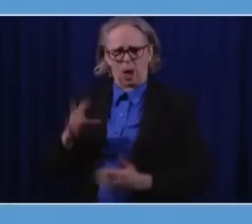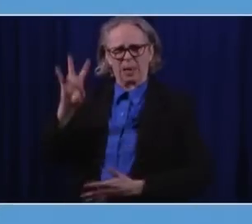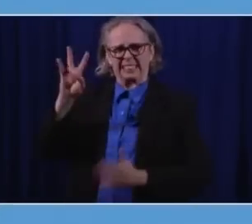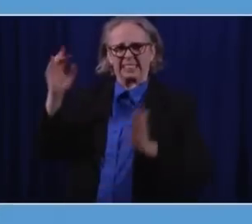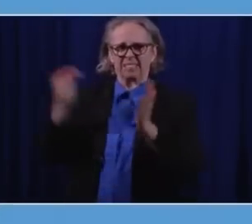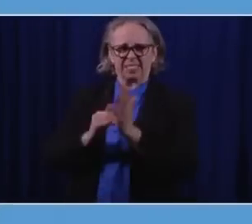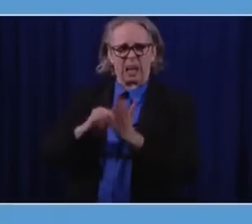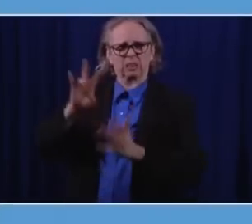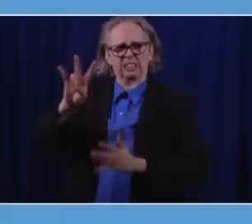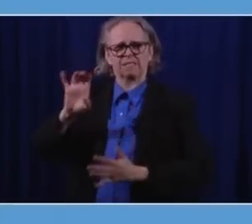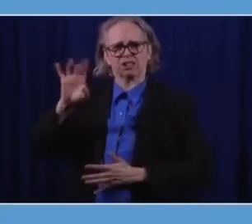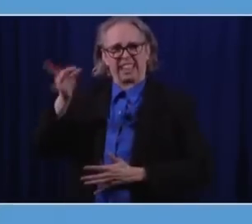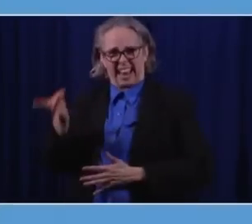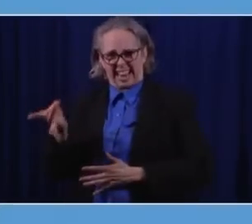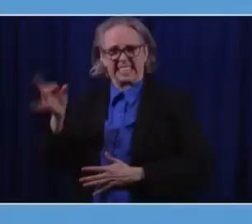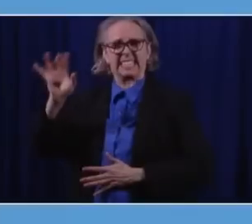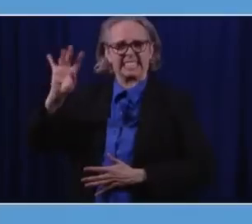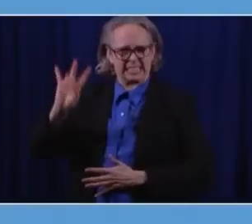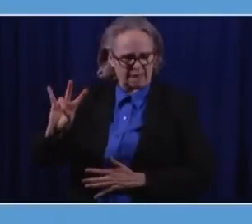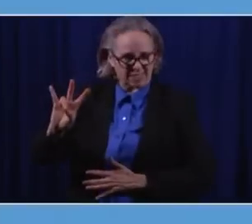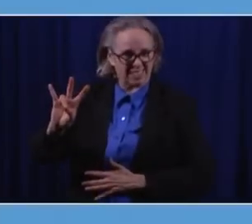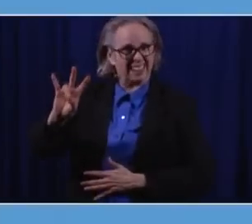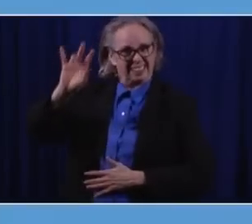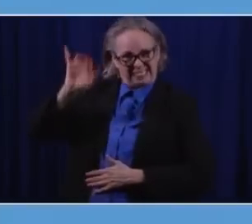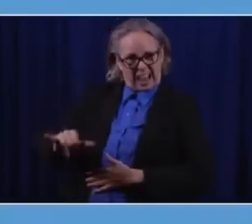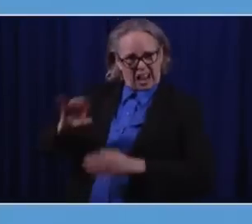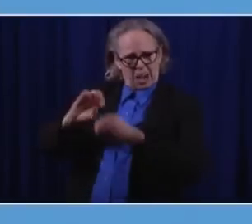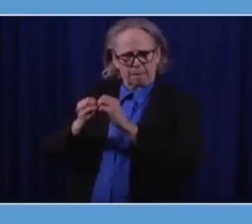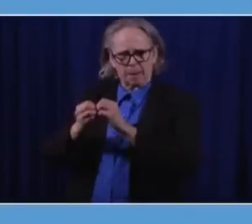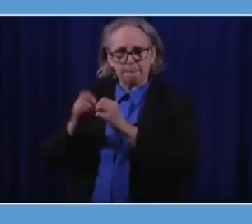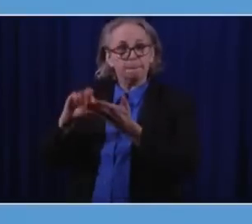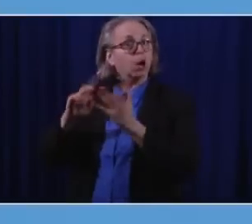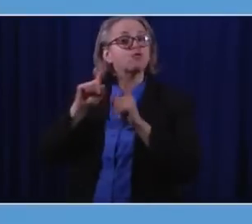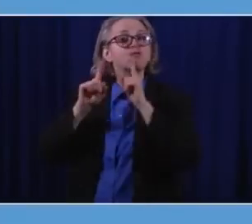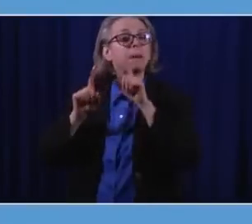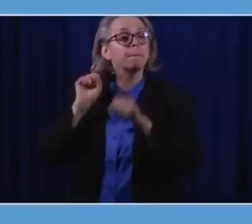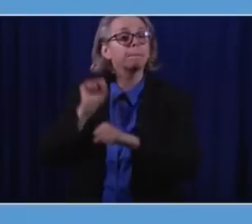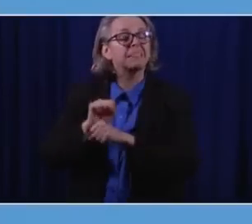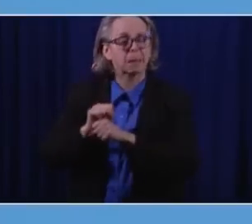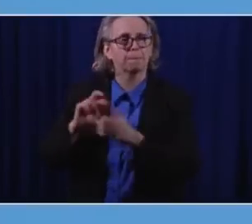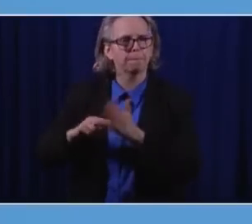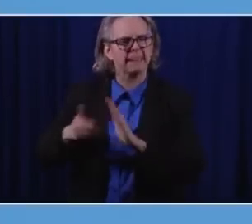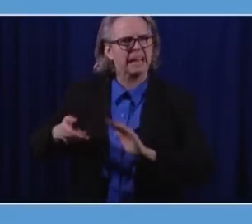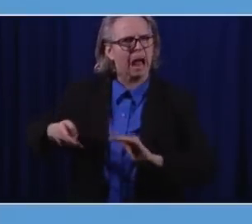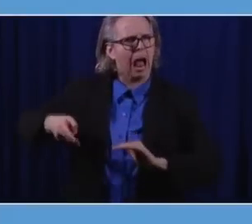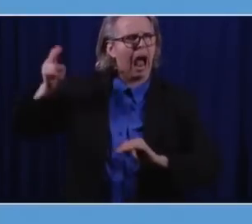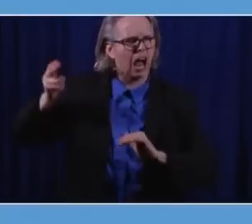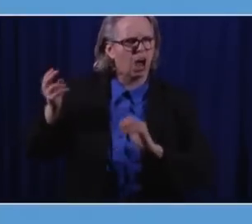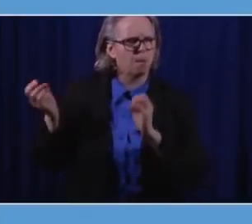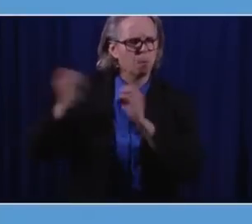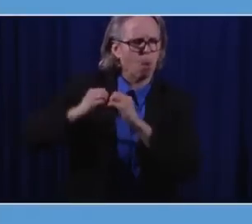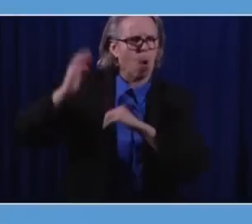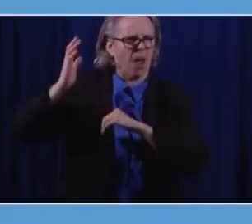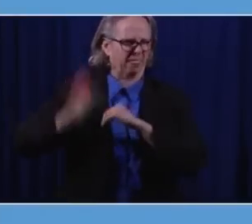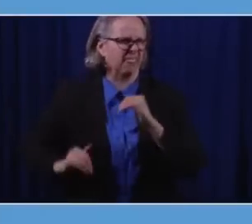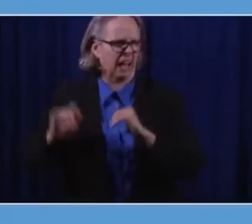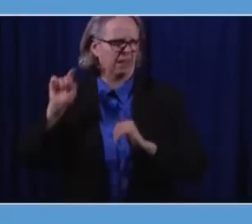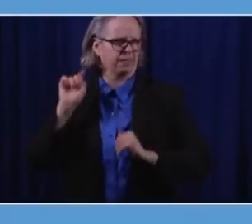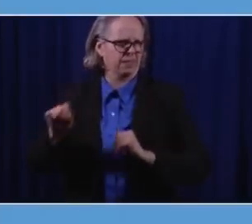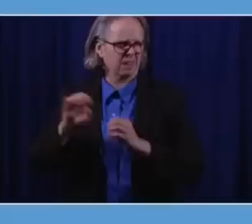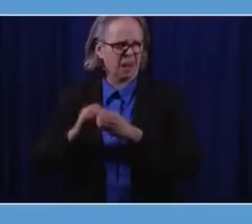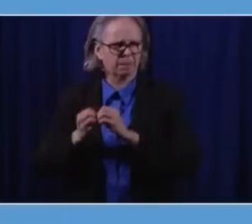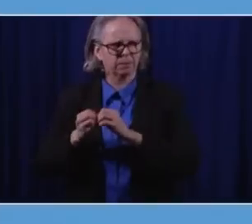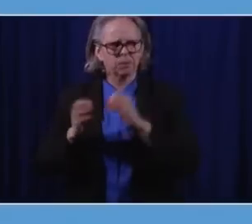7,787, is appreciably higher than that. So I hope to have more information tomorrow, very